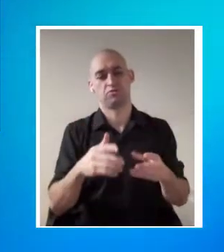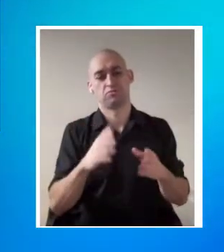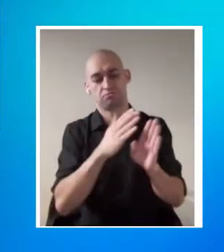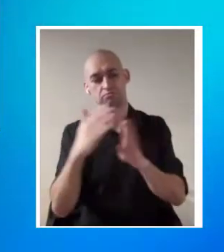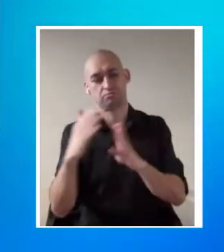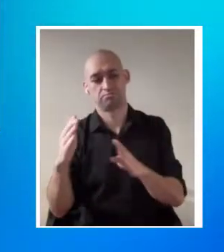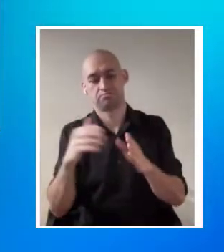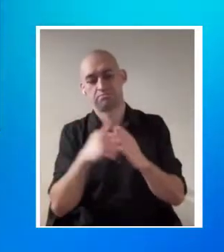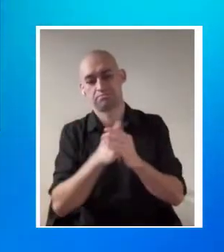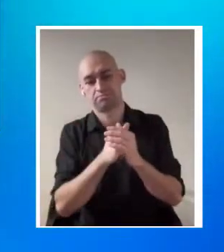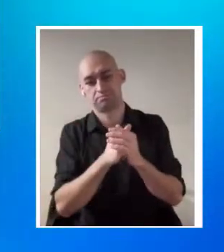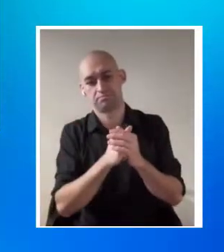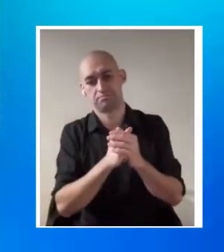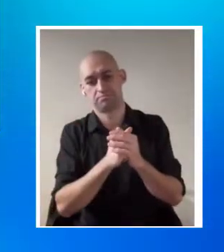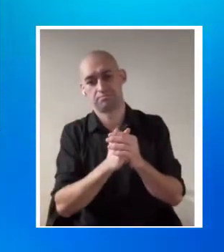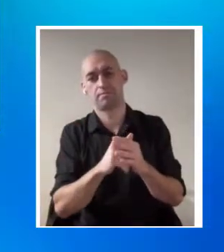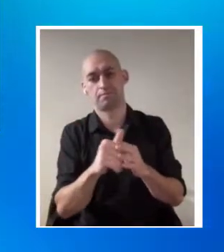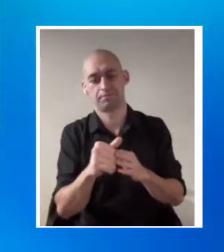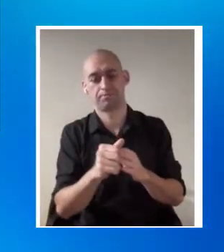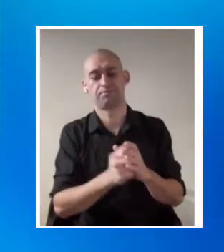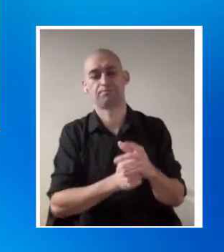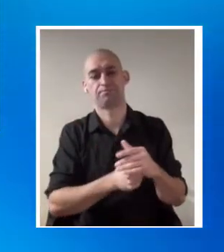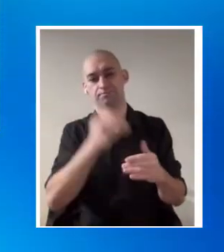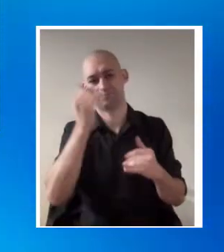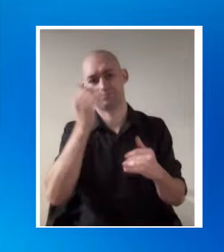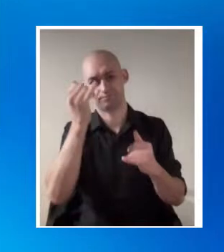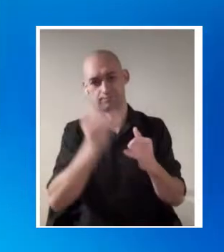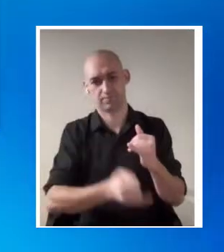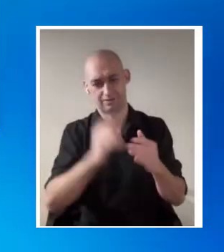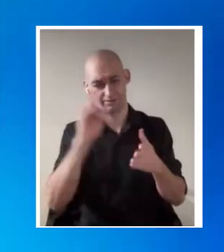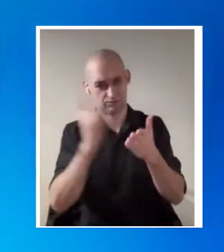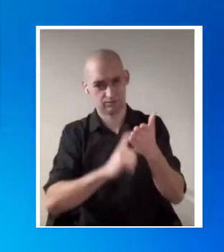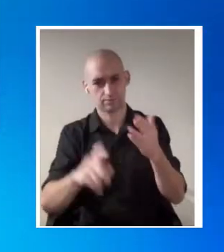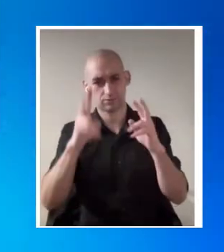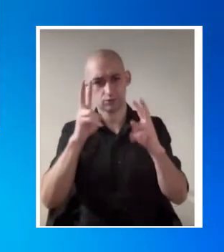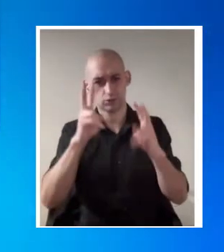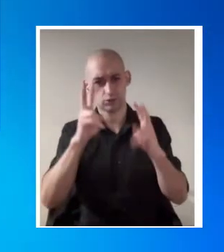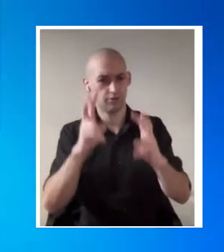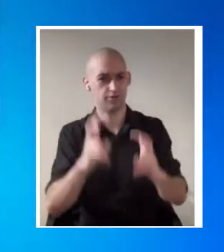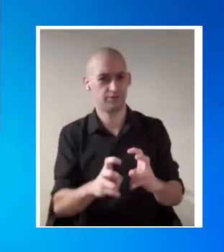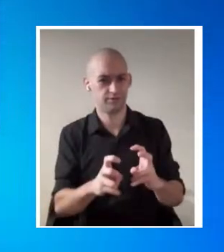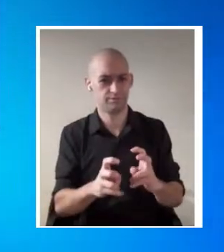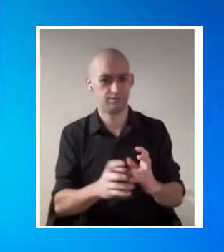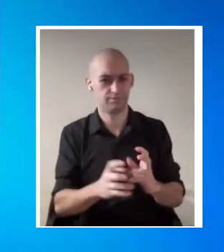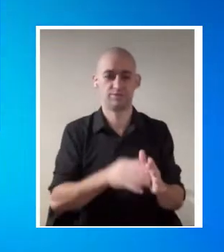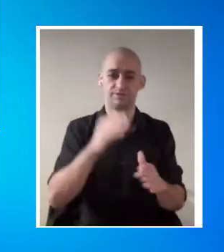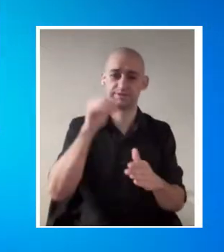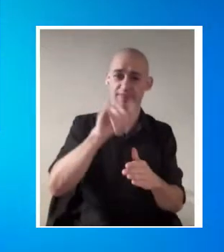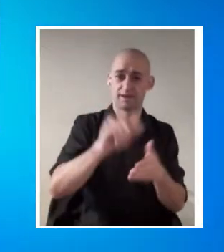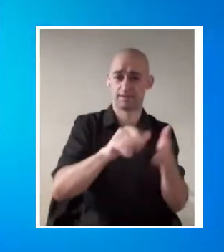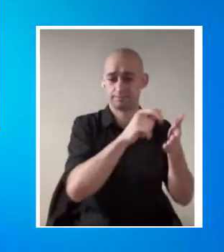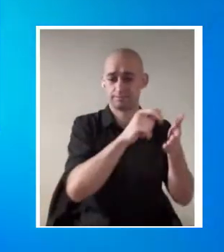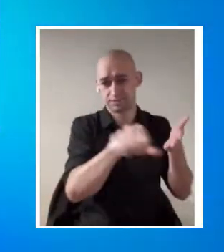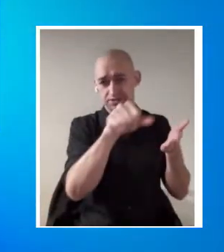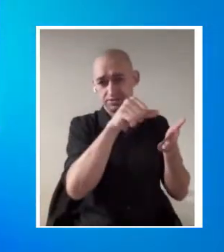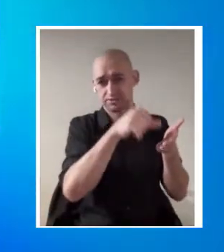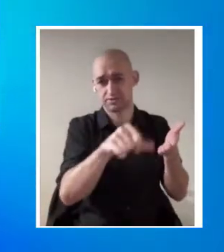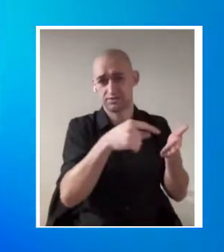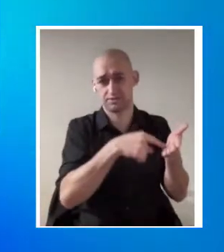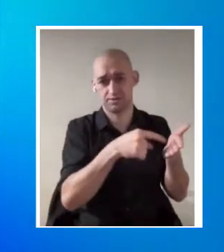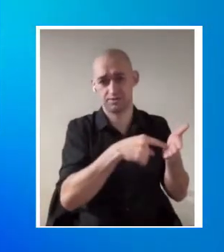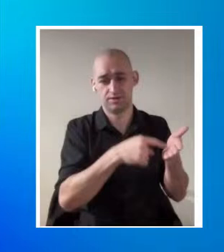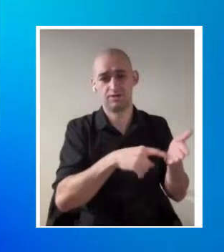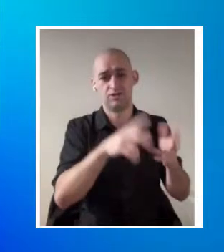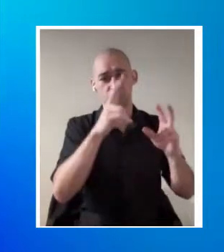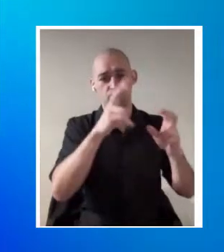and healthy community. Let's check our survey page. In this page, we have our survey in